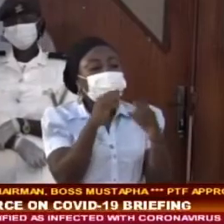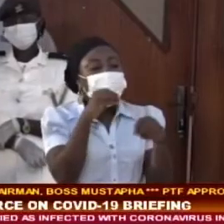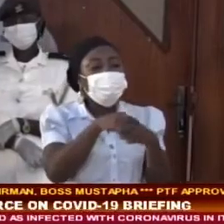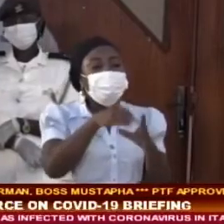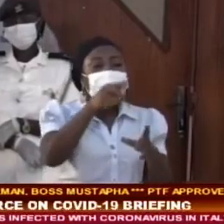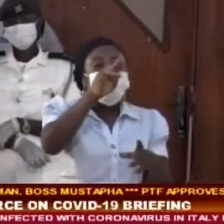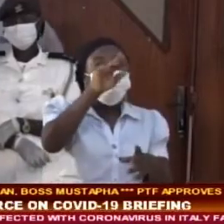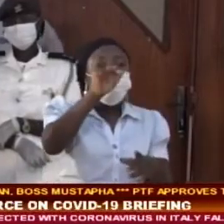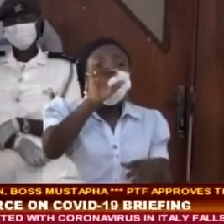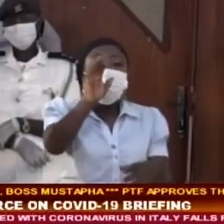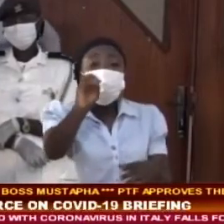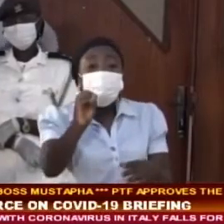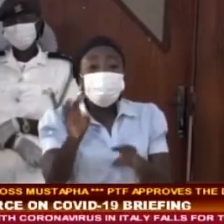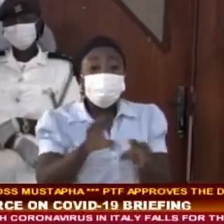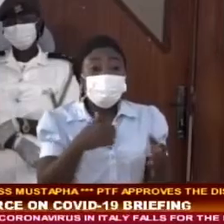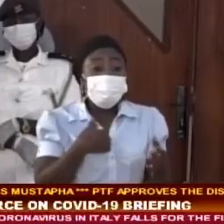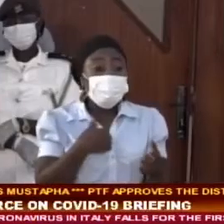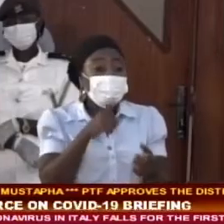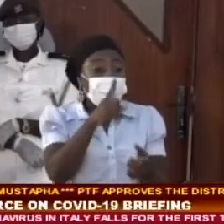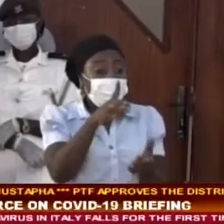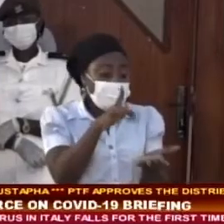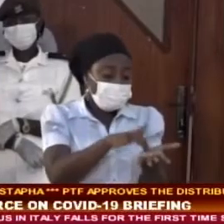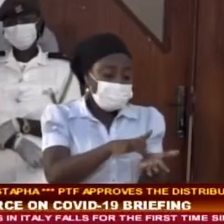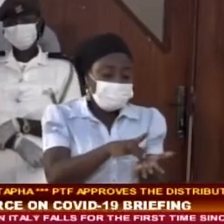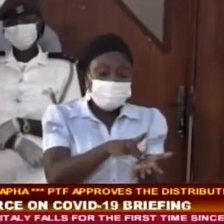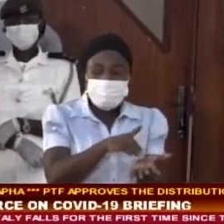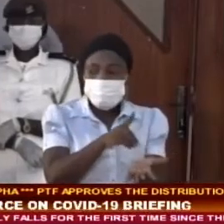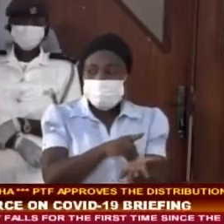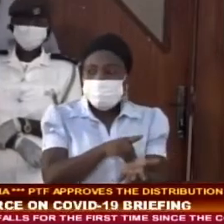we have? A medical doctor that died last week Thursday.